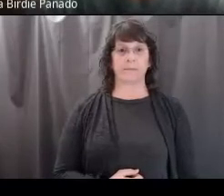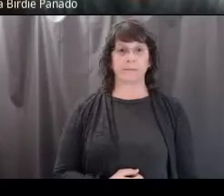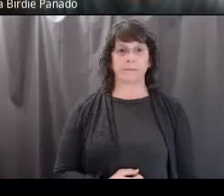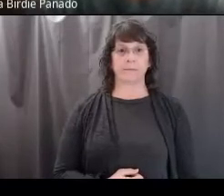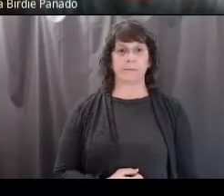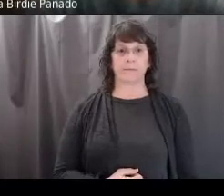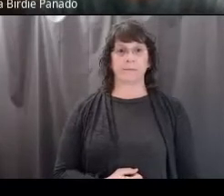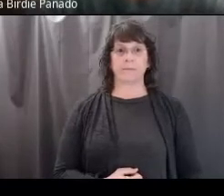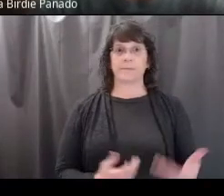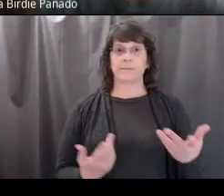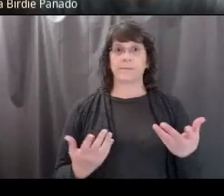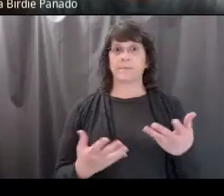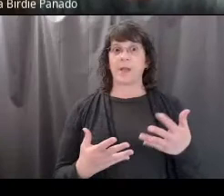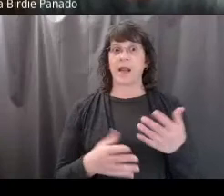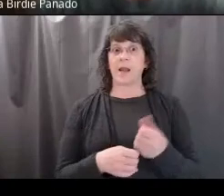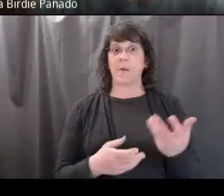What's it gonna be?